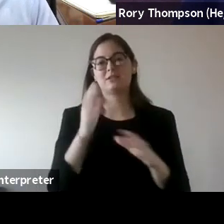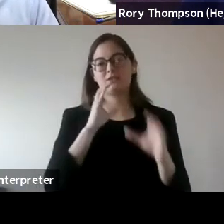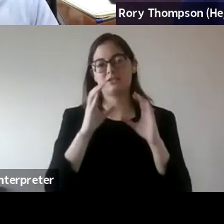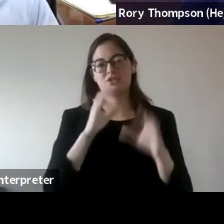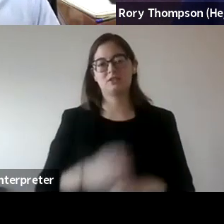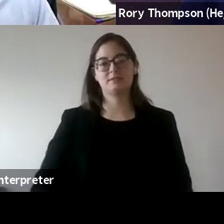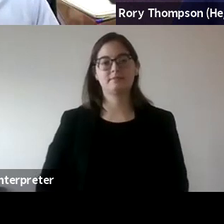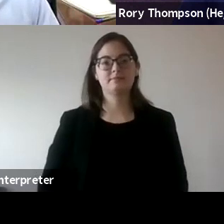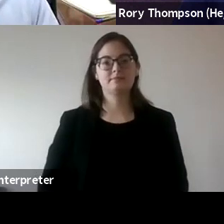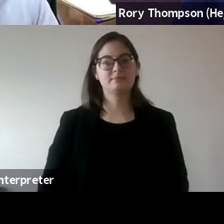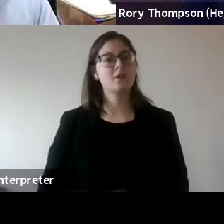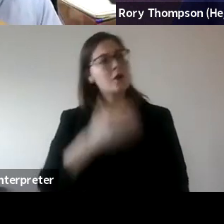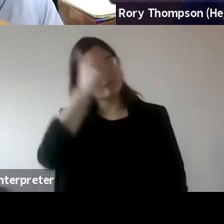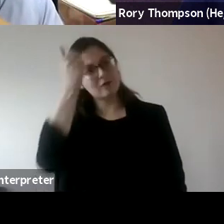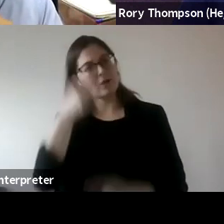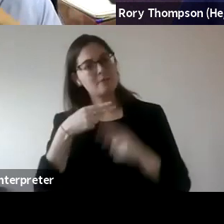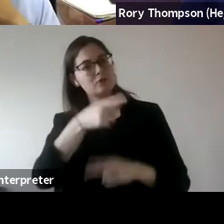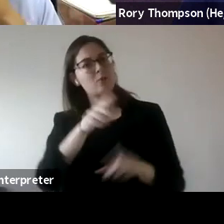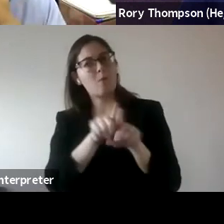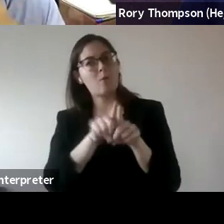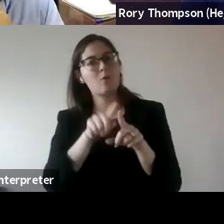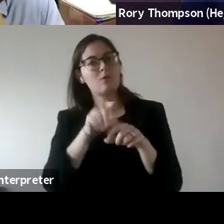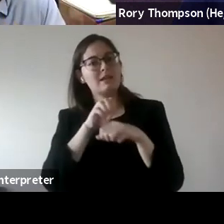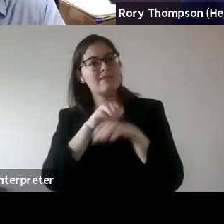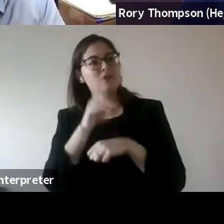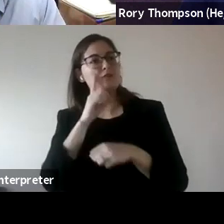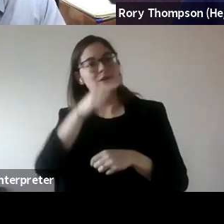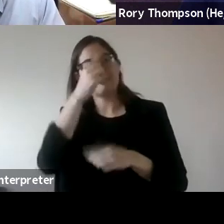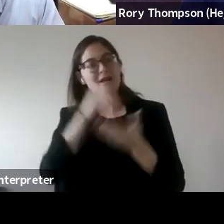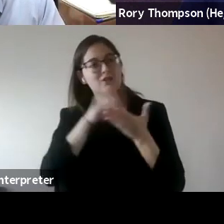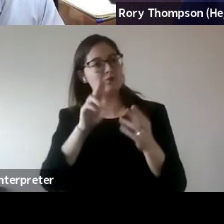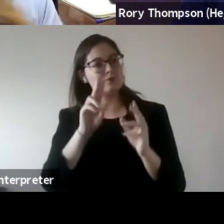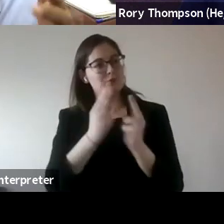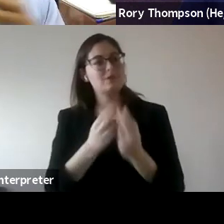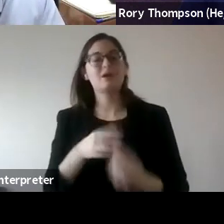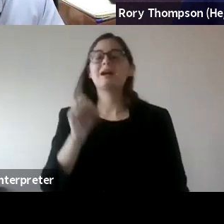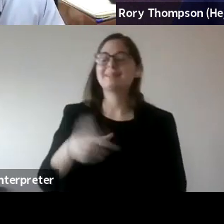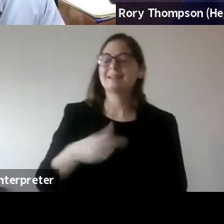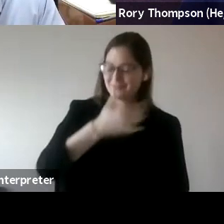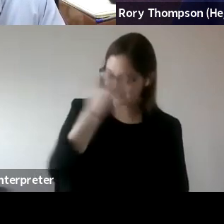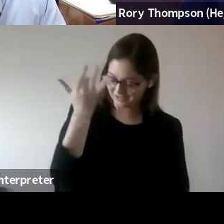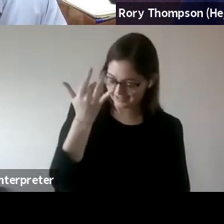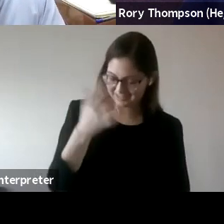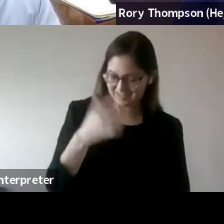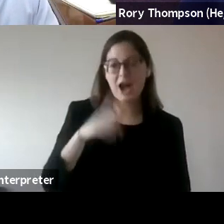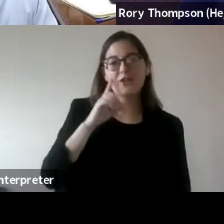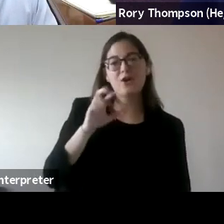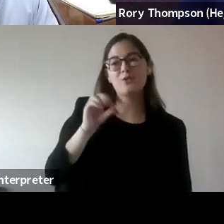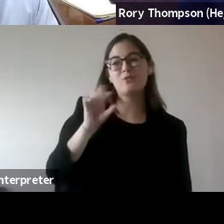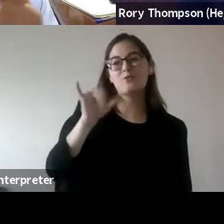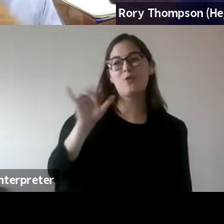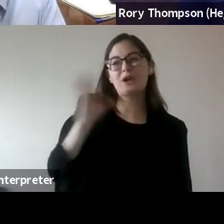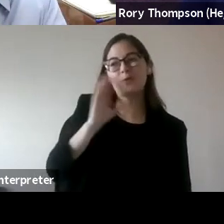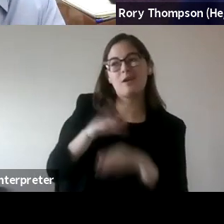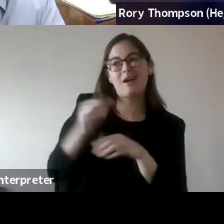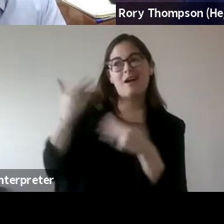All right, and you forgot to mention you're also the advisor to the Black Student Union. Yes, I'm sorry, I did forget that. I figured Rory might throw me the shout out on that one, so